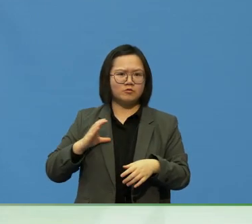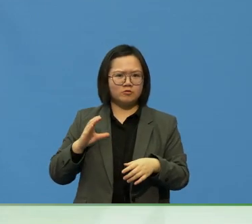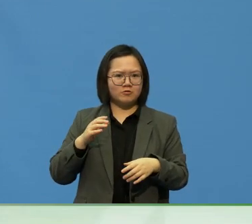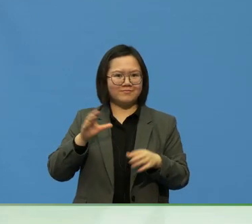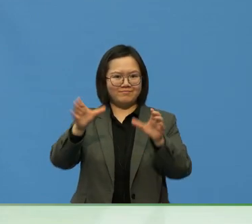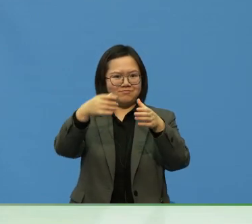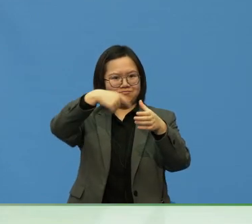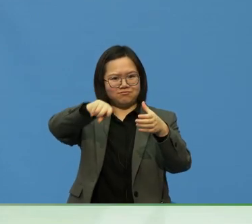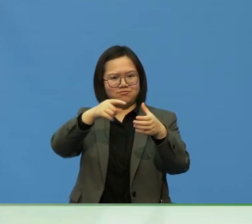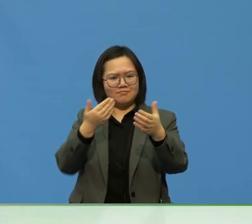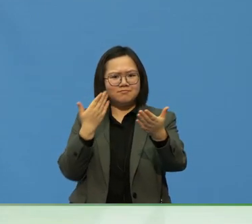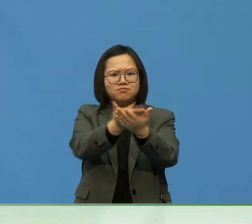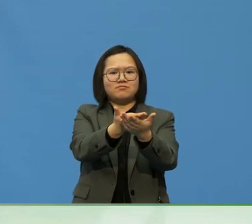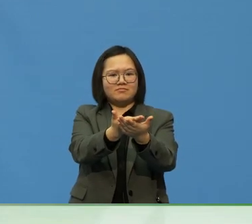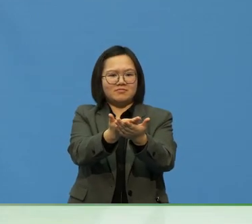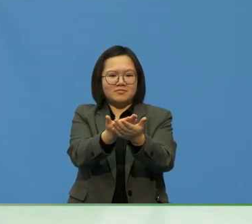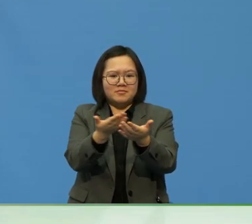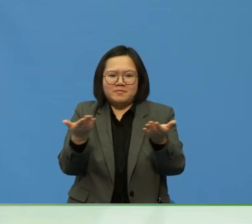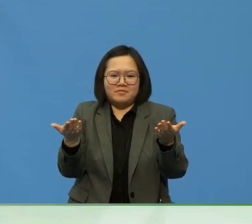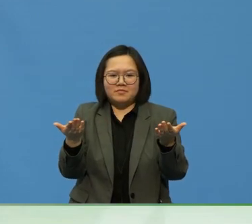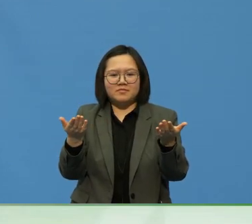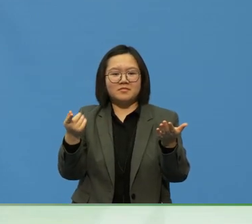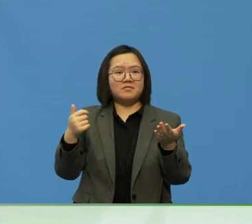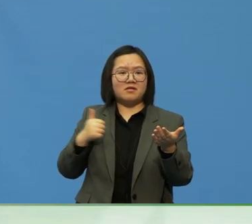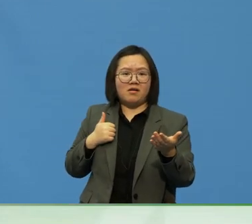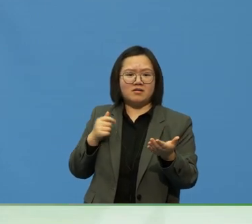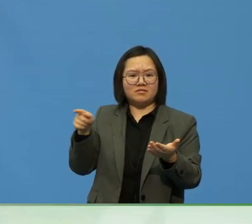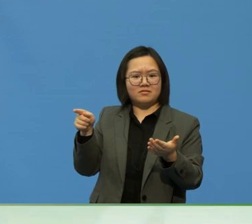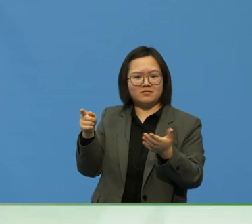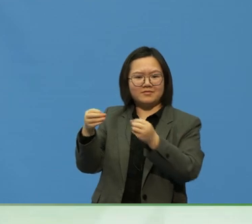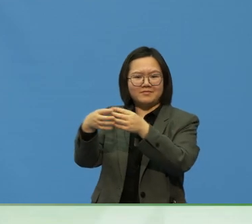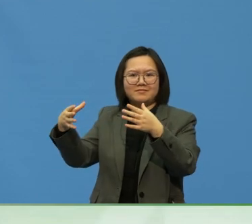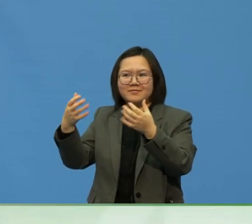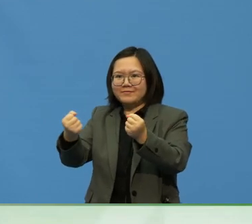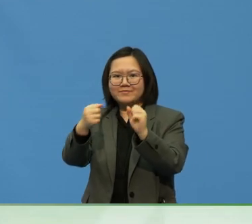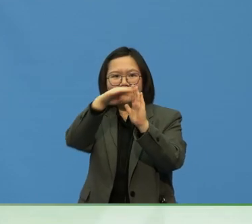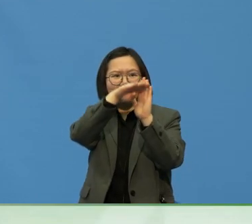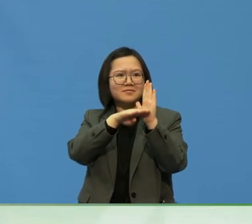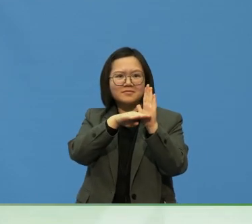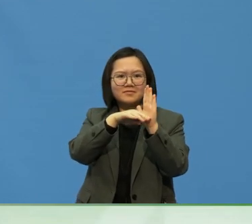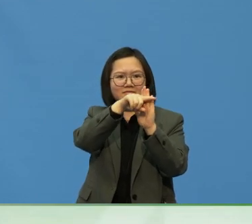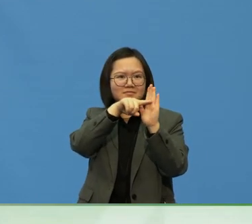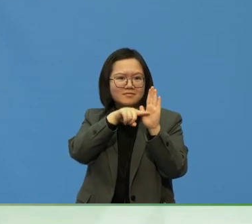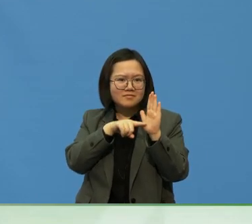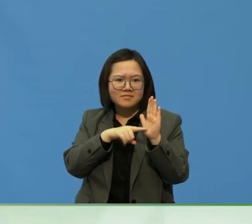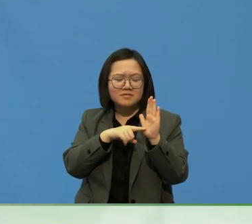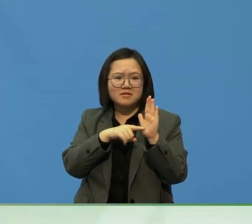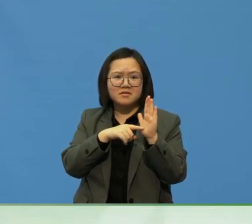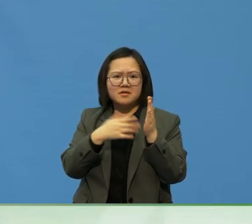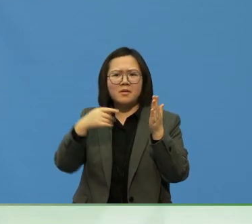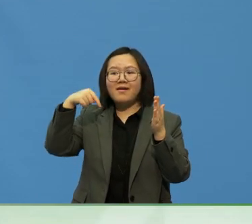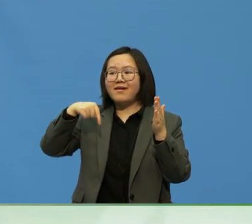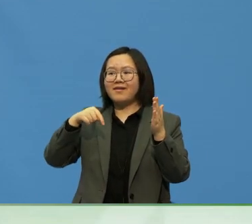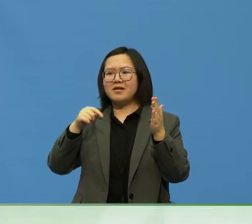that direction for guidance, but why haven't 1 million people who have visual impairment in Europe come together